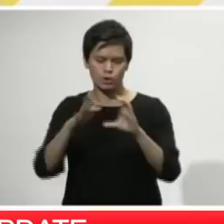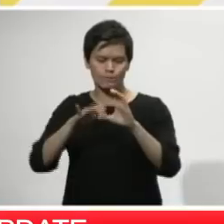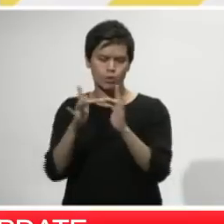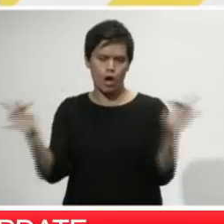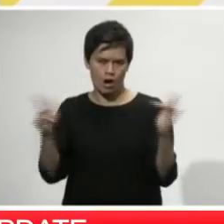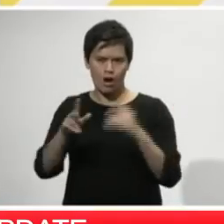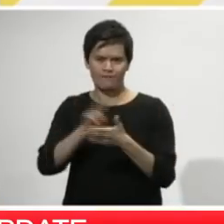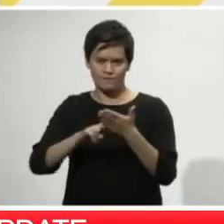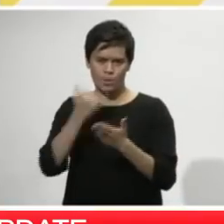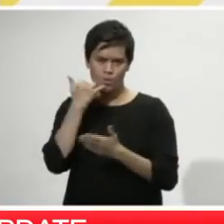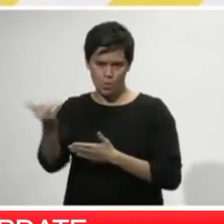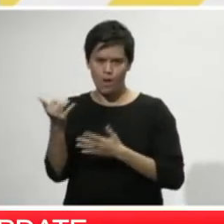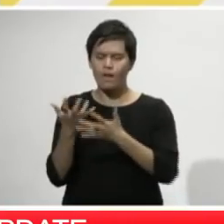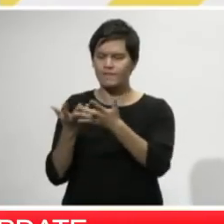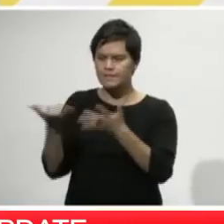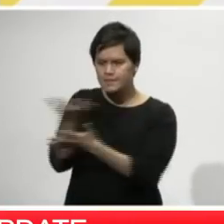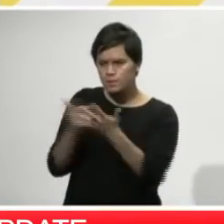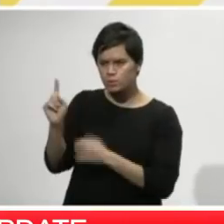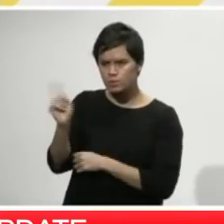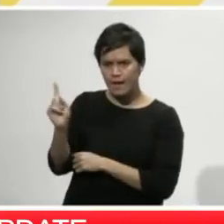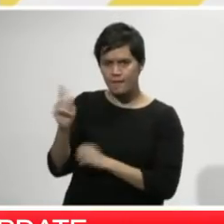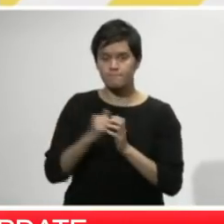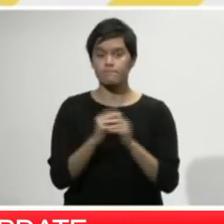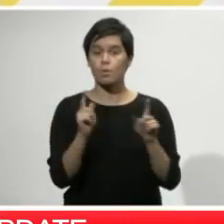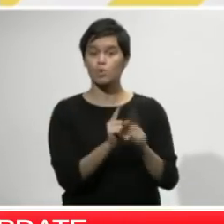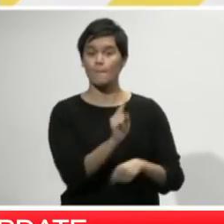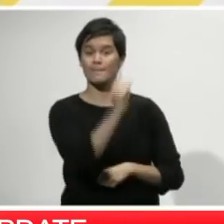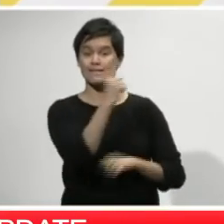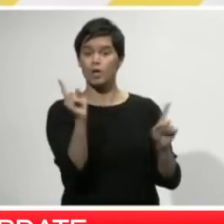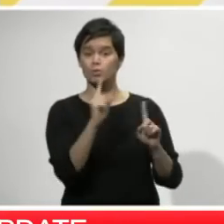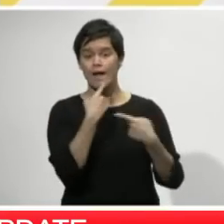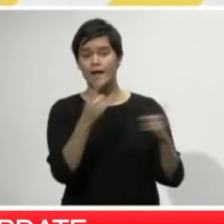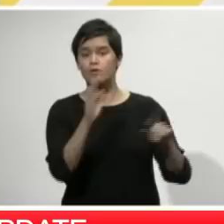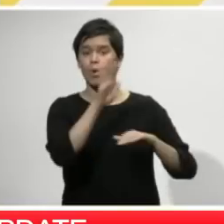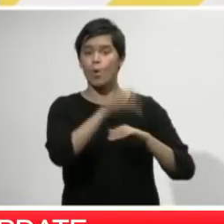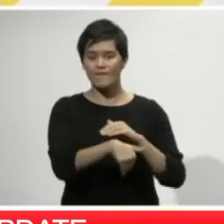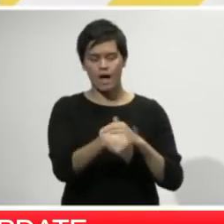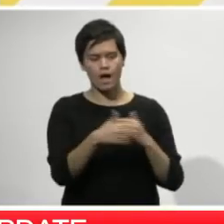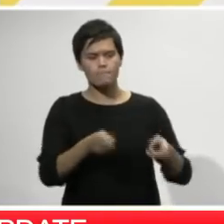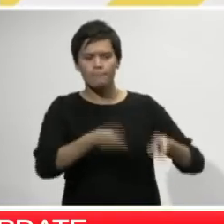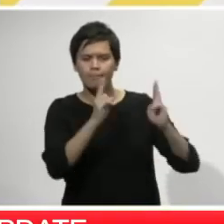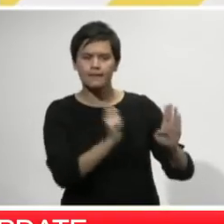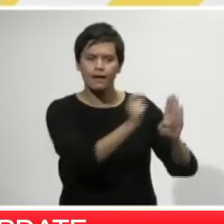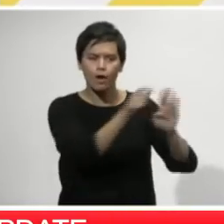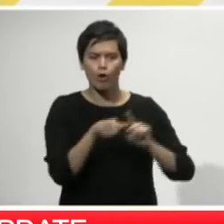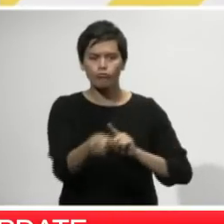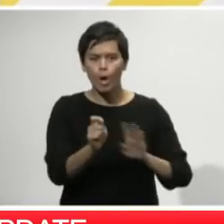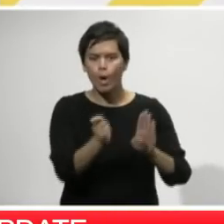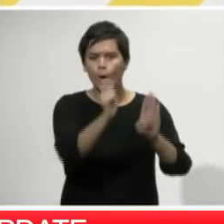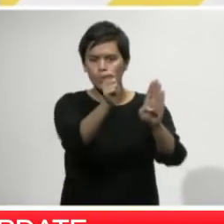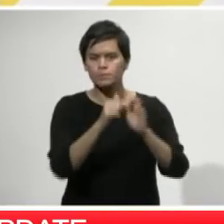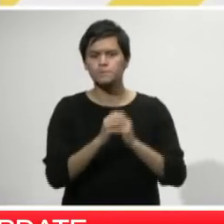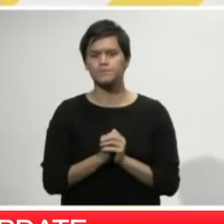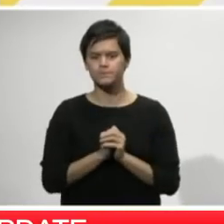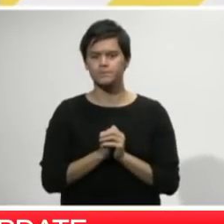from Ministers Jones, Twyford and Parker announcements on infrastructure. Industry leaders have been asked to find infrastructure projects that are ready to start